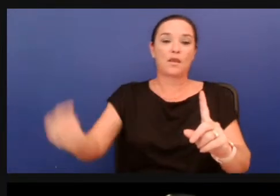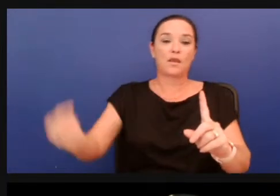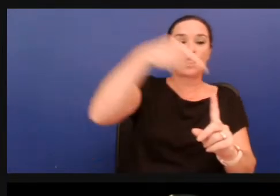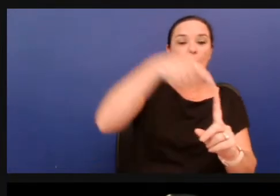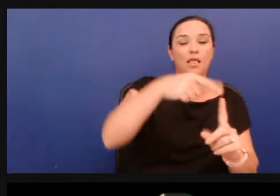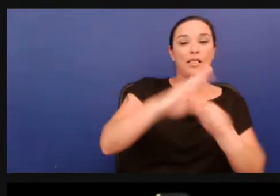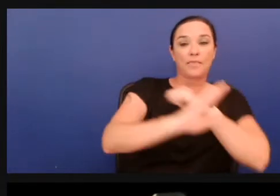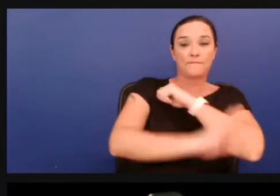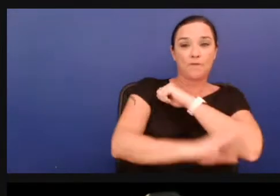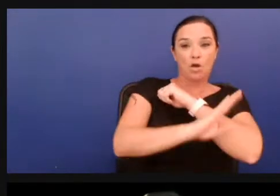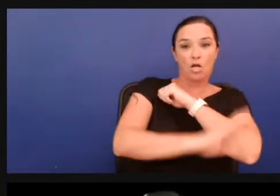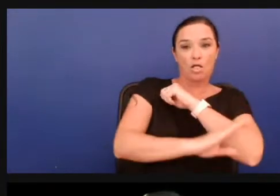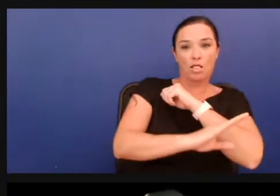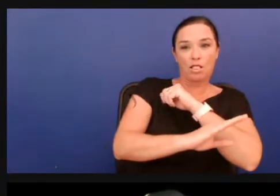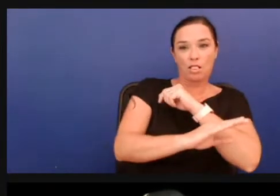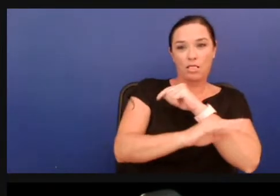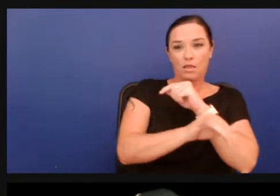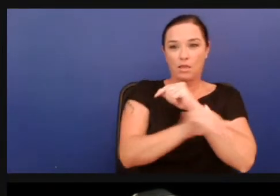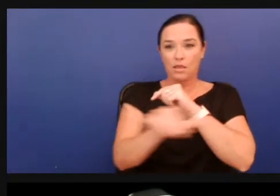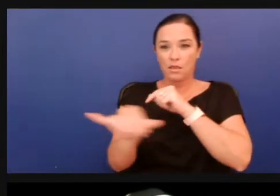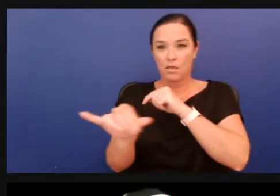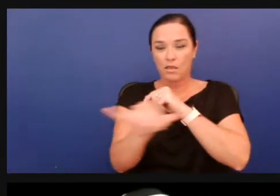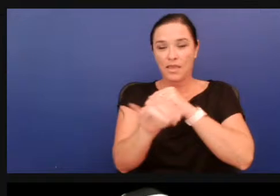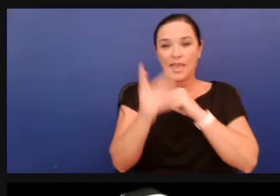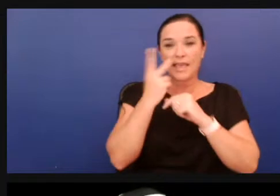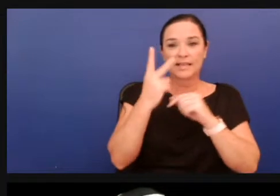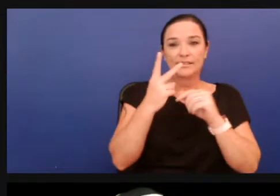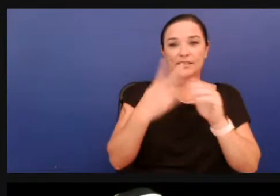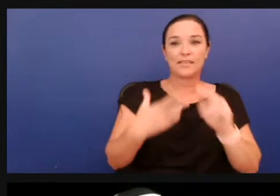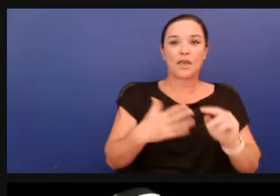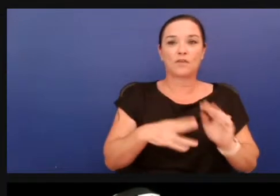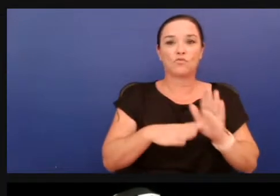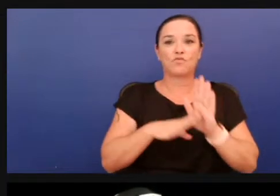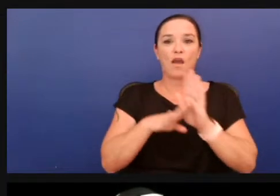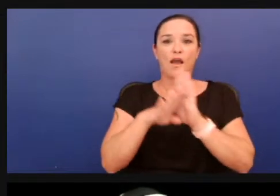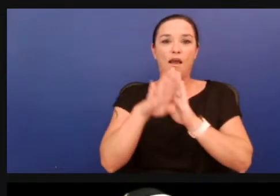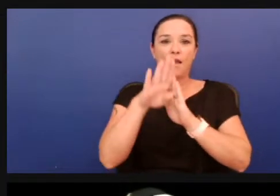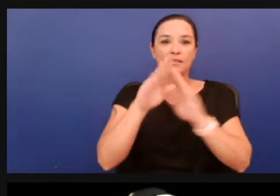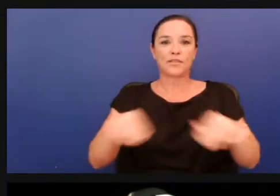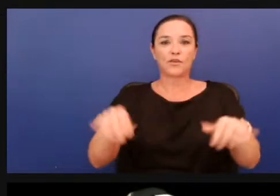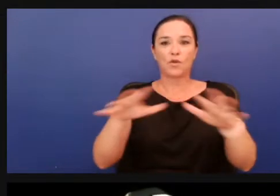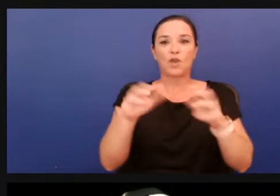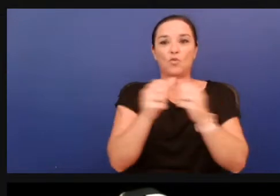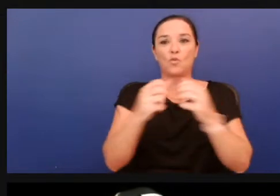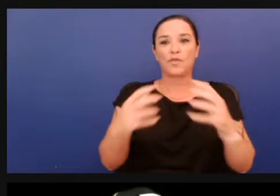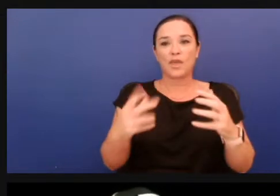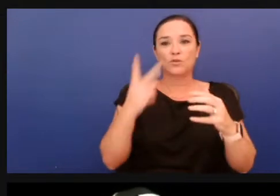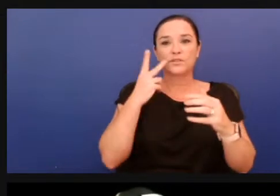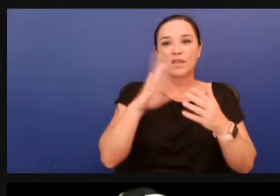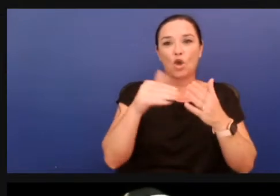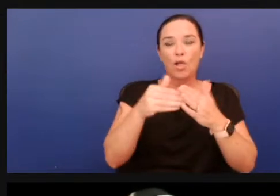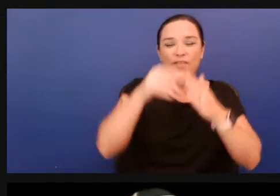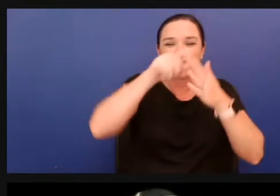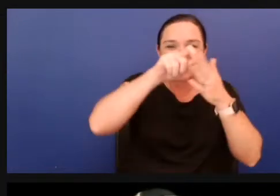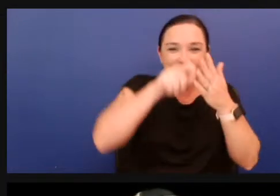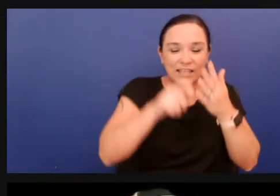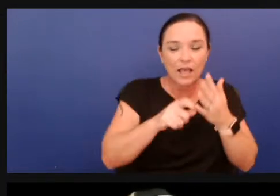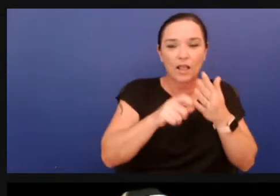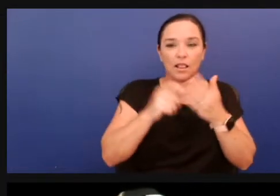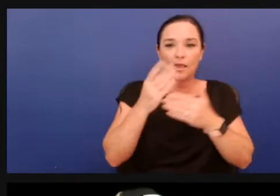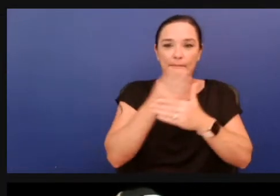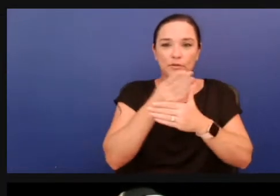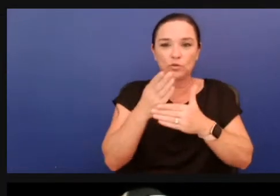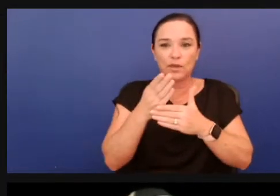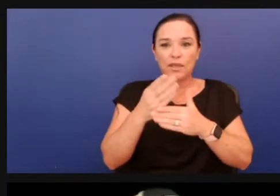somewhere in here and see a rise of the ground without capturing the full detail of it rising and falling a little